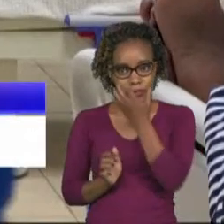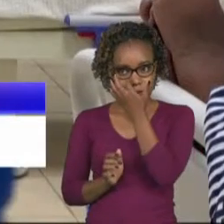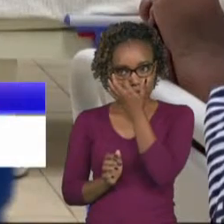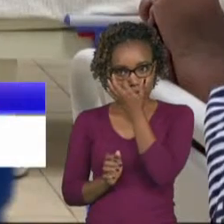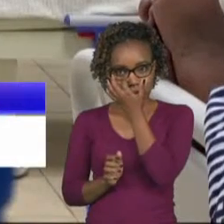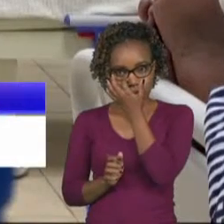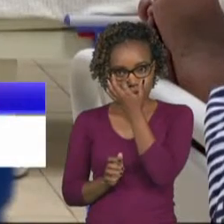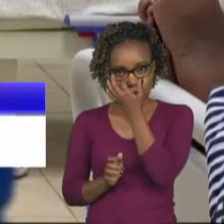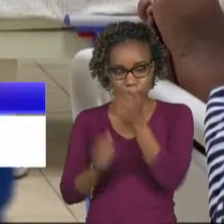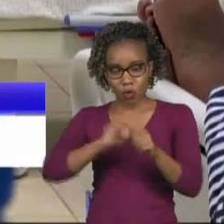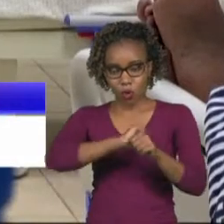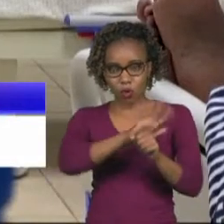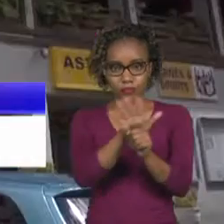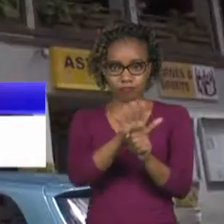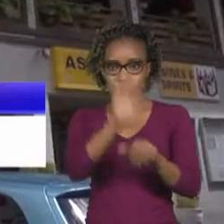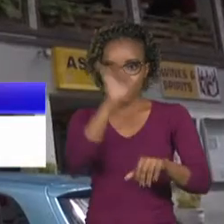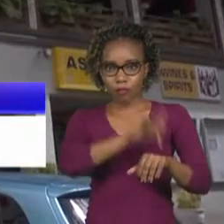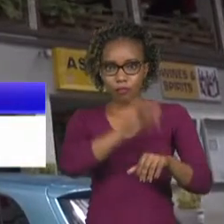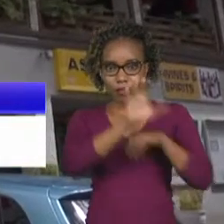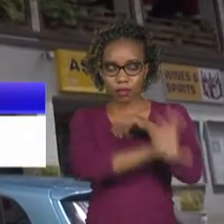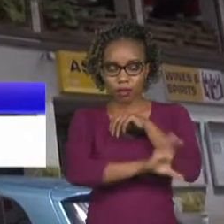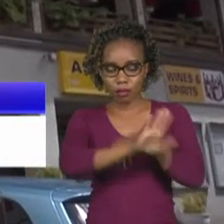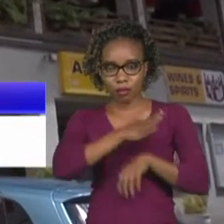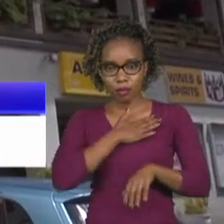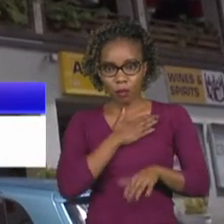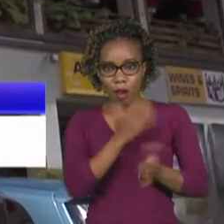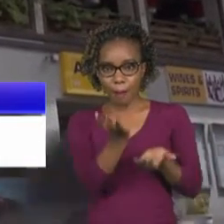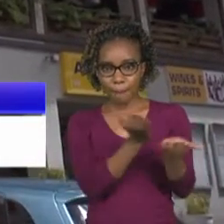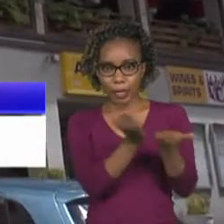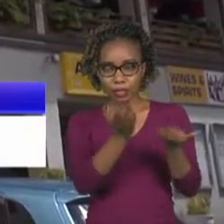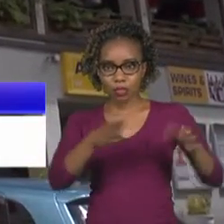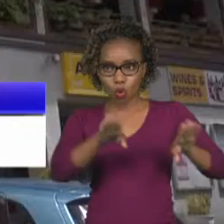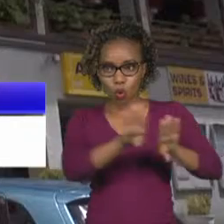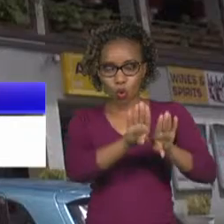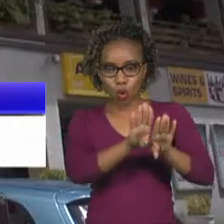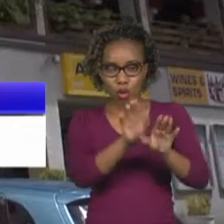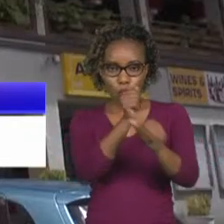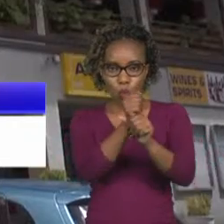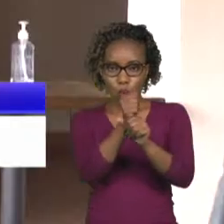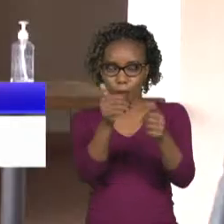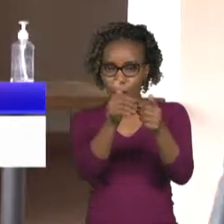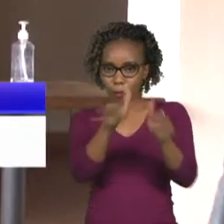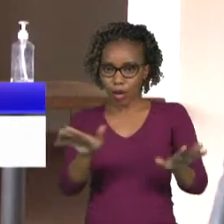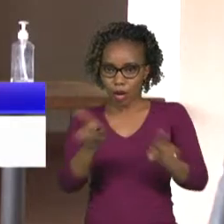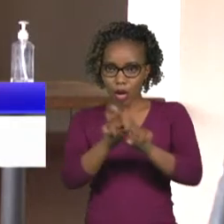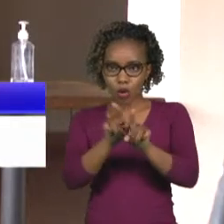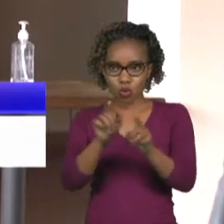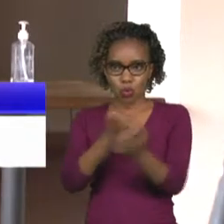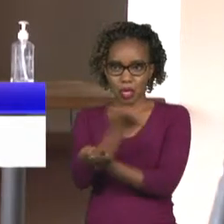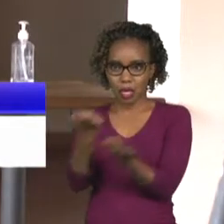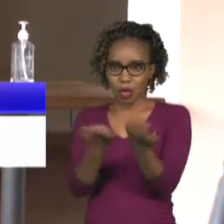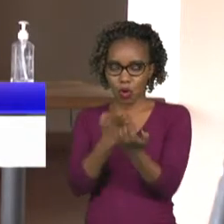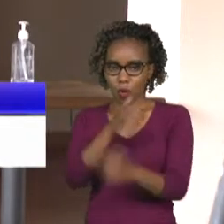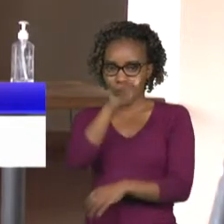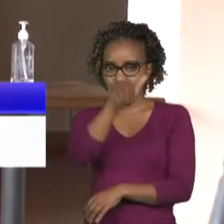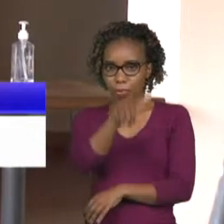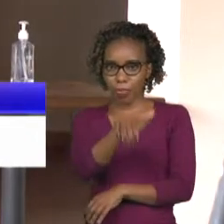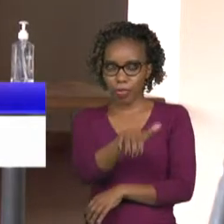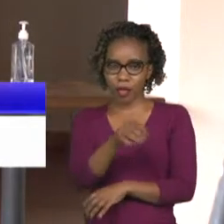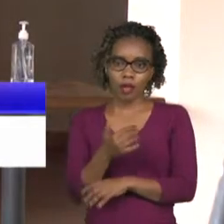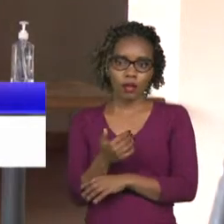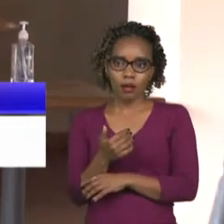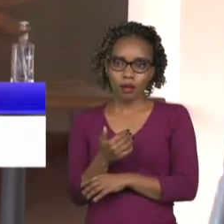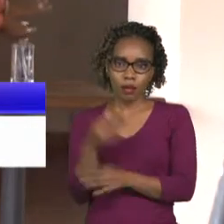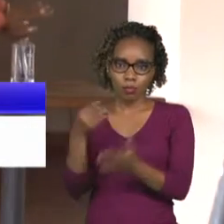As the coronavirus pandemic hit the country, businesses were closed, jobs were lost, and generally the economy was crippled, resulting